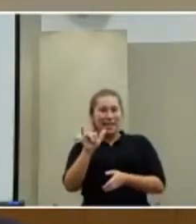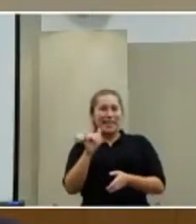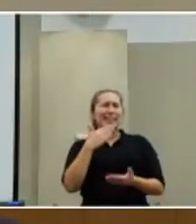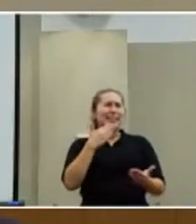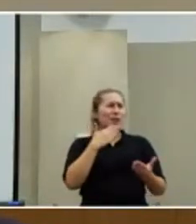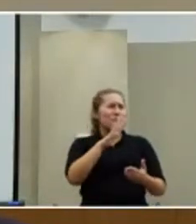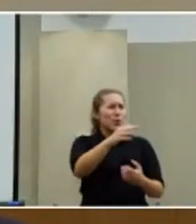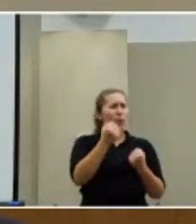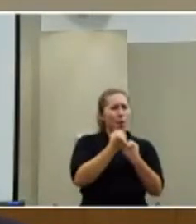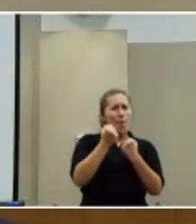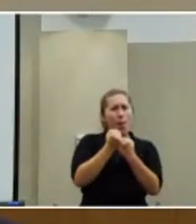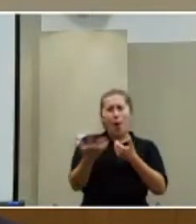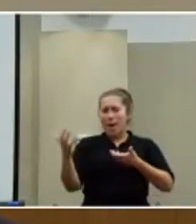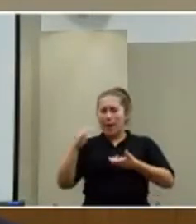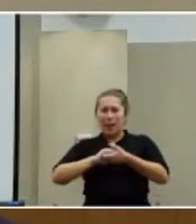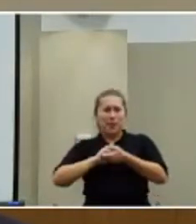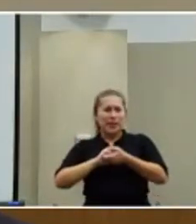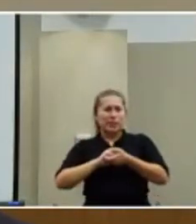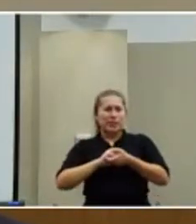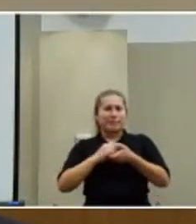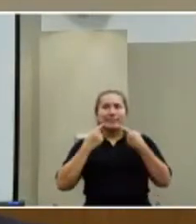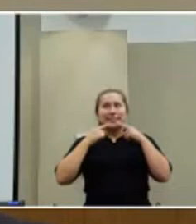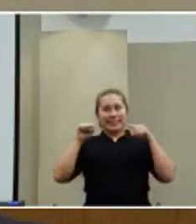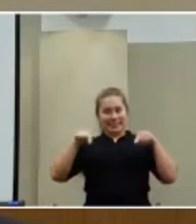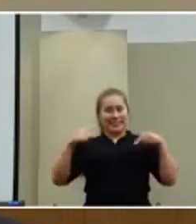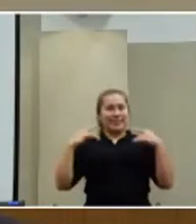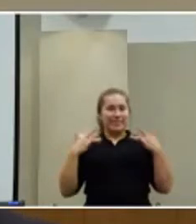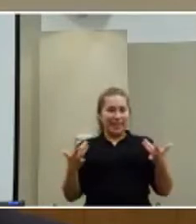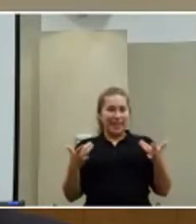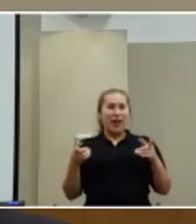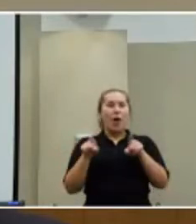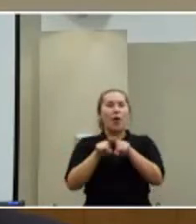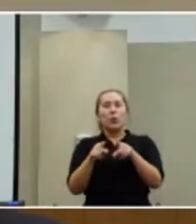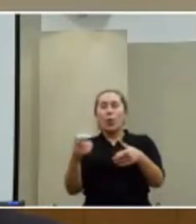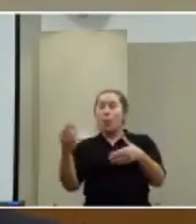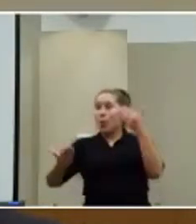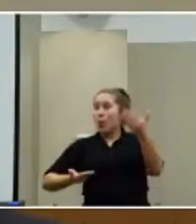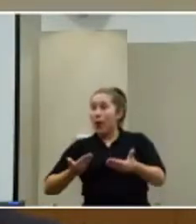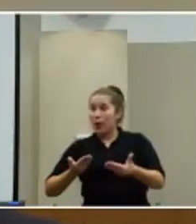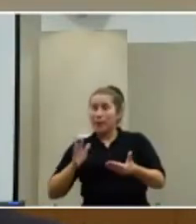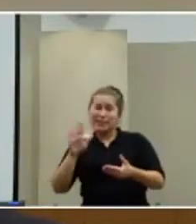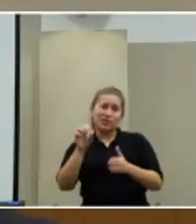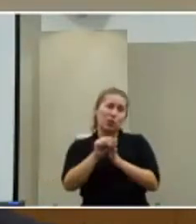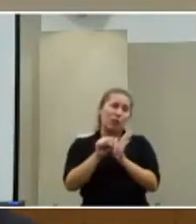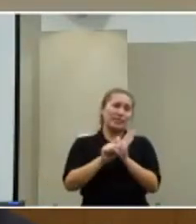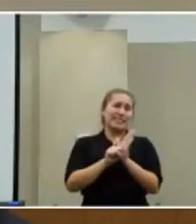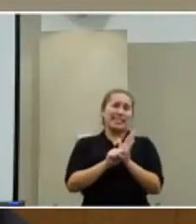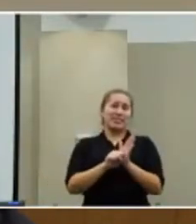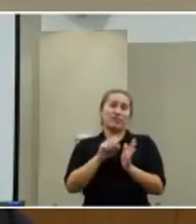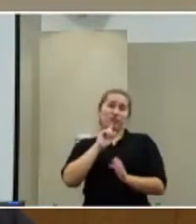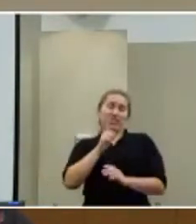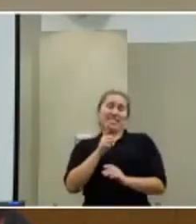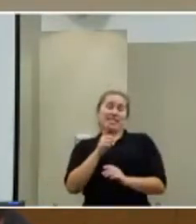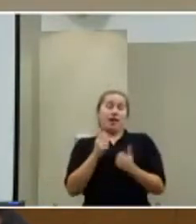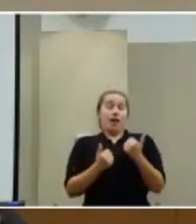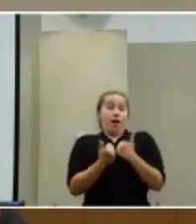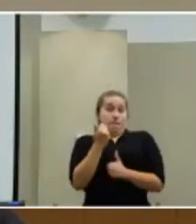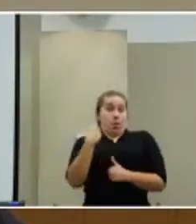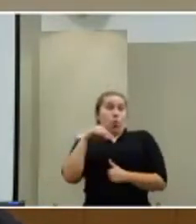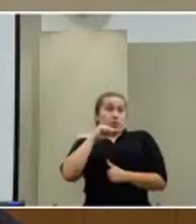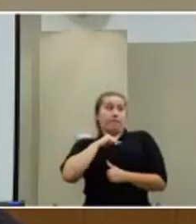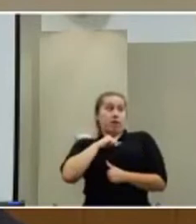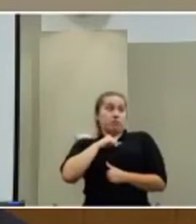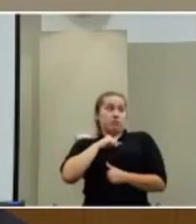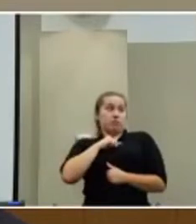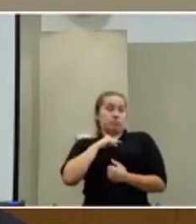and collaboration in making this happen, and also welcoming us to your state. In fact, most of Access Board